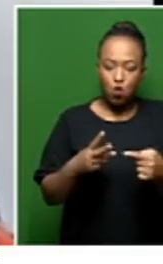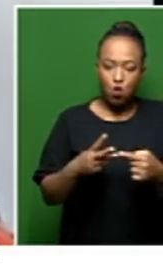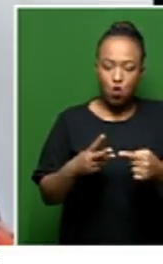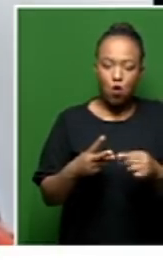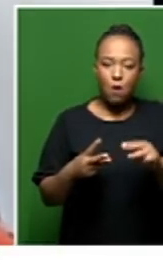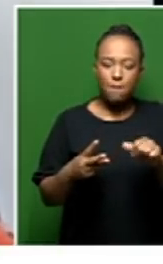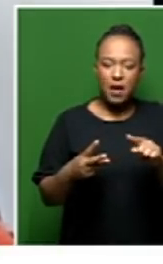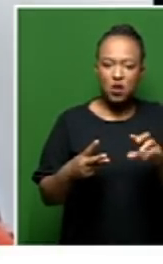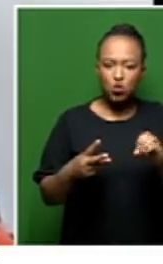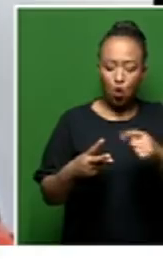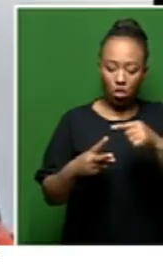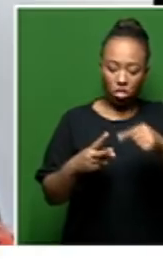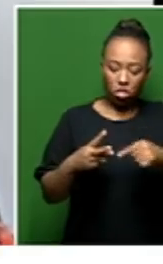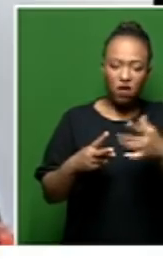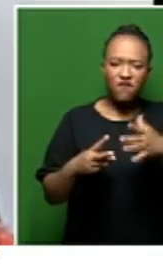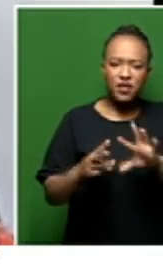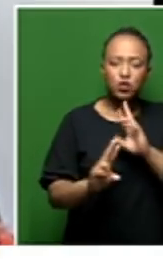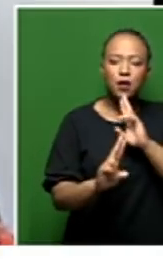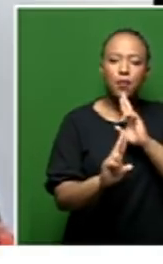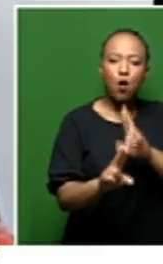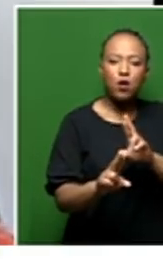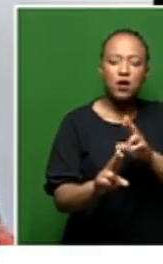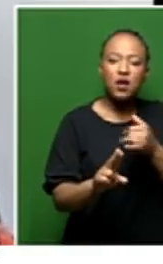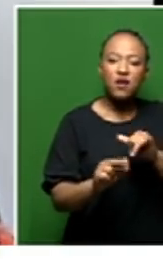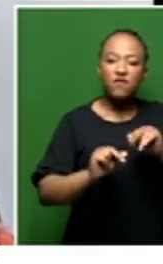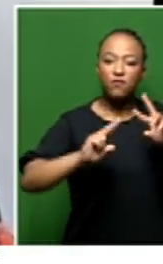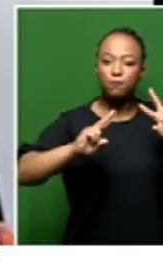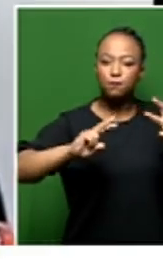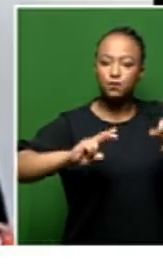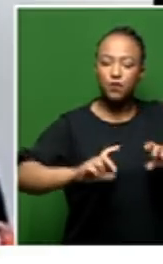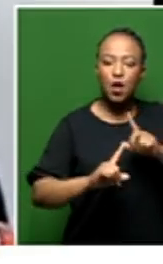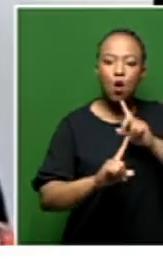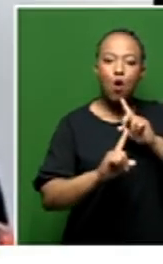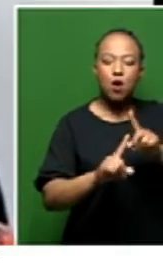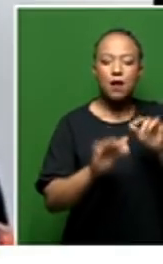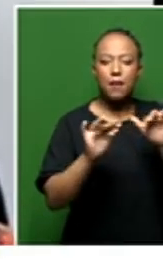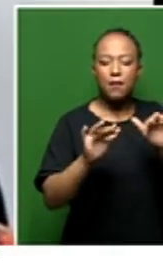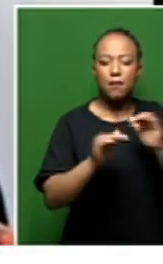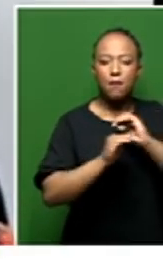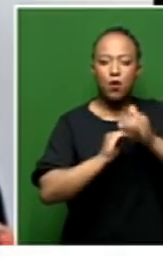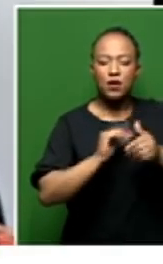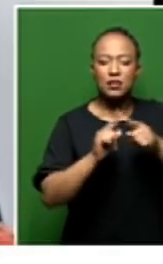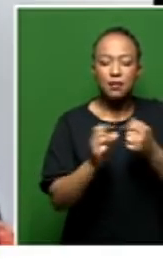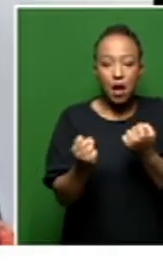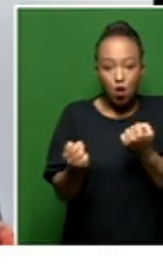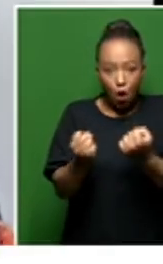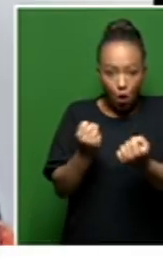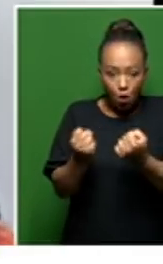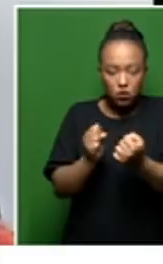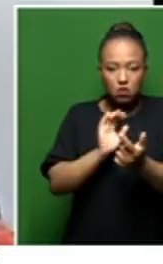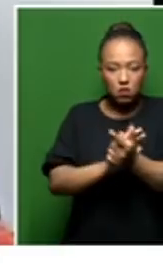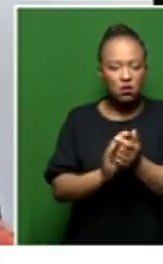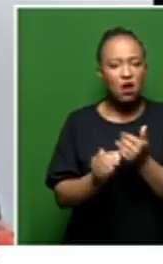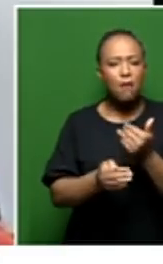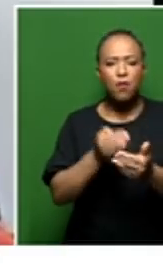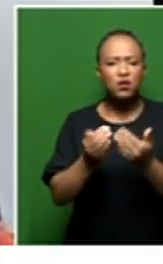and many others. So if we had done the investigation that was ordered by the Public Protector and endorsed by a court of law, this process